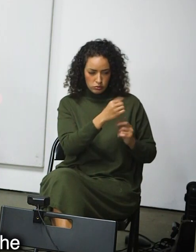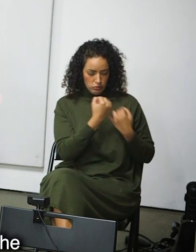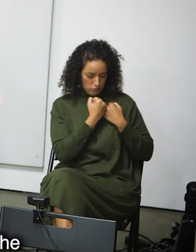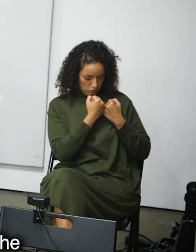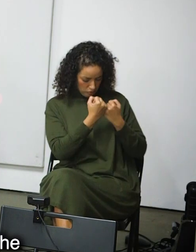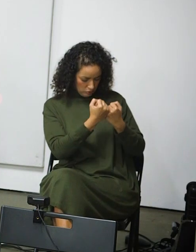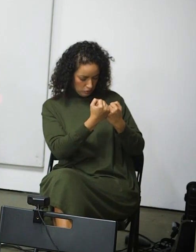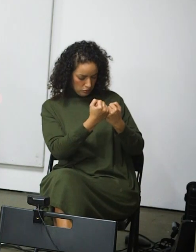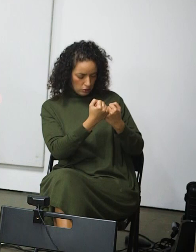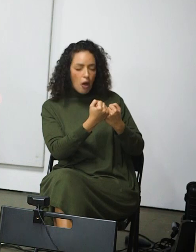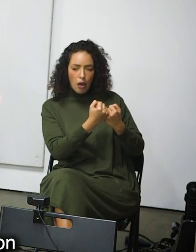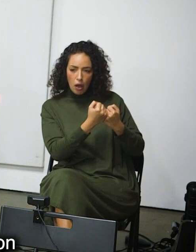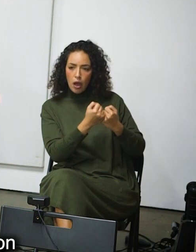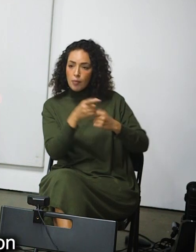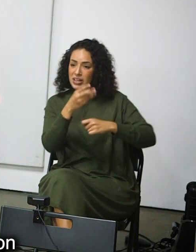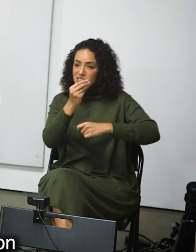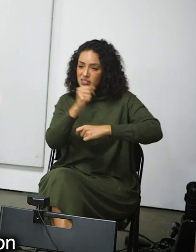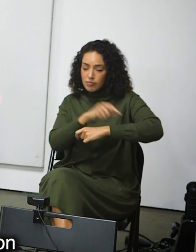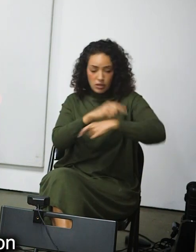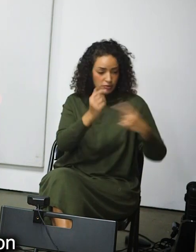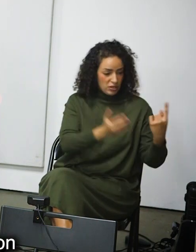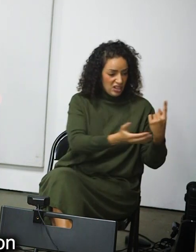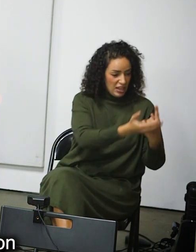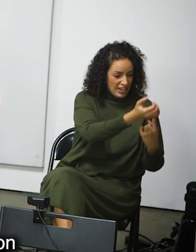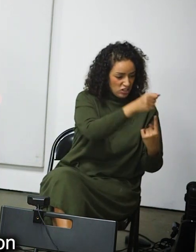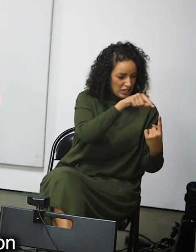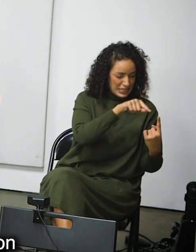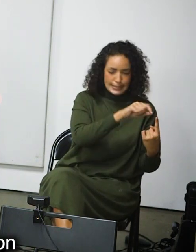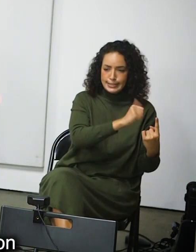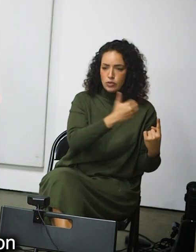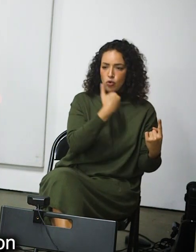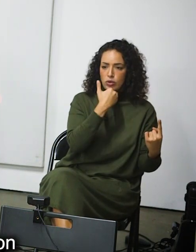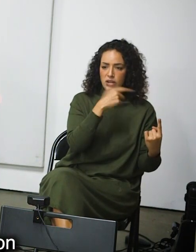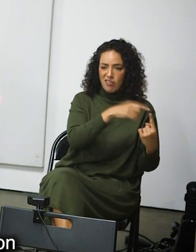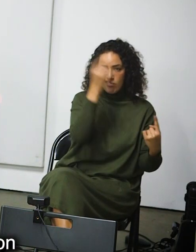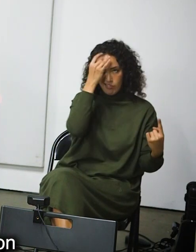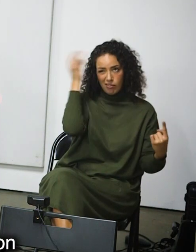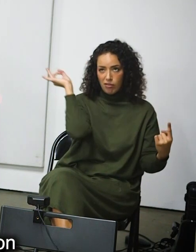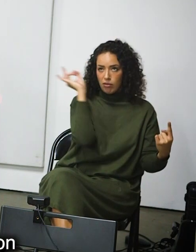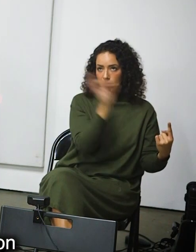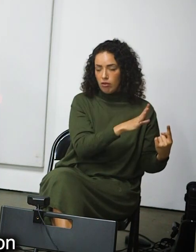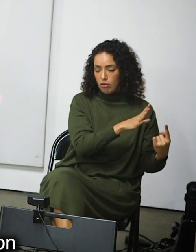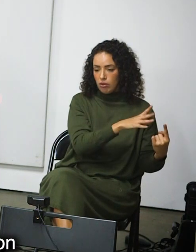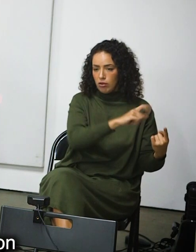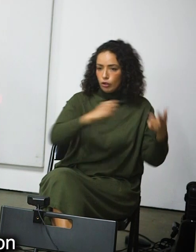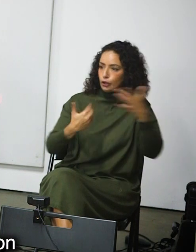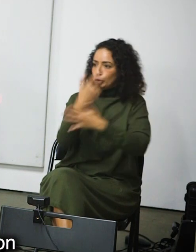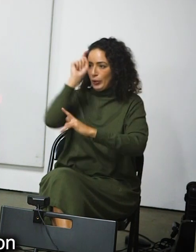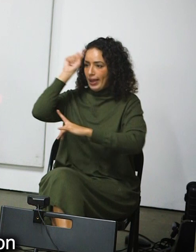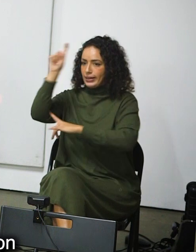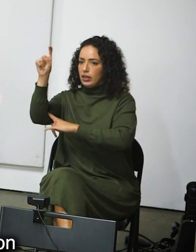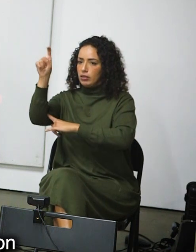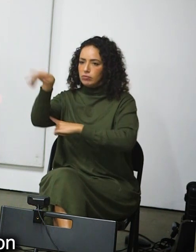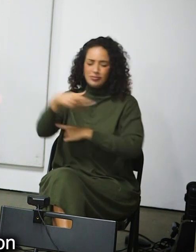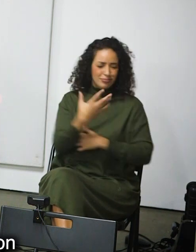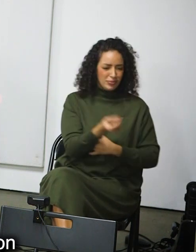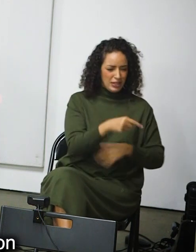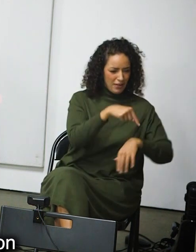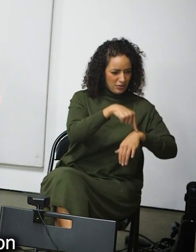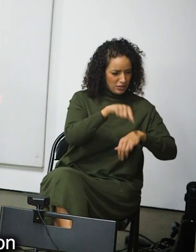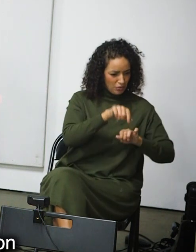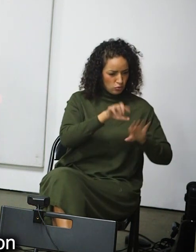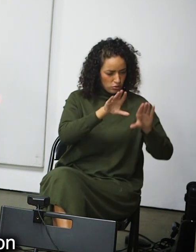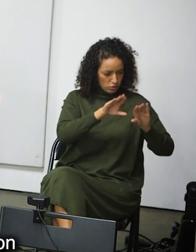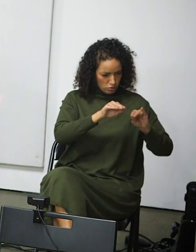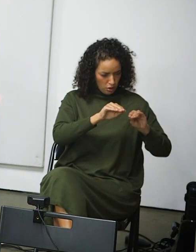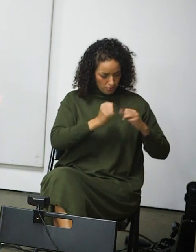to the next thing. Sometimes it's about having space to reflect on what you've got, and to kind of